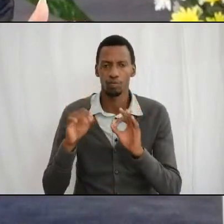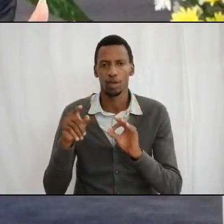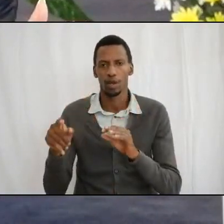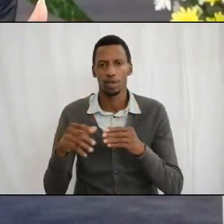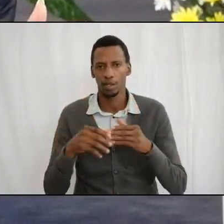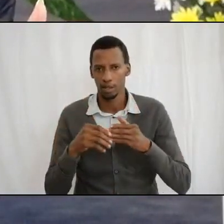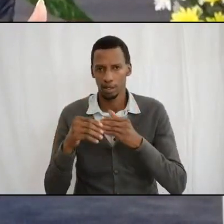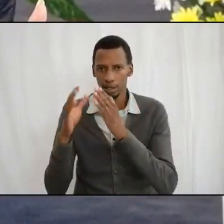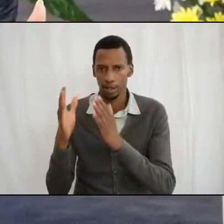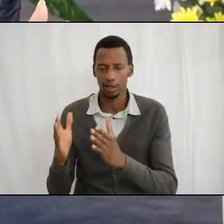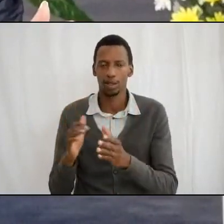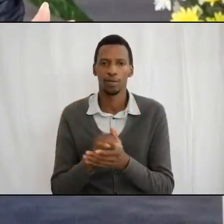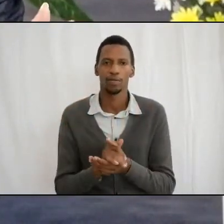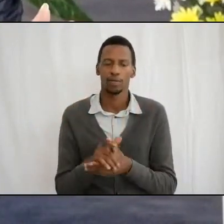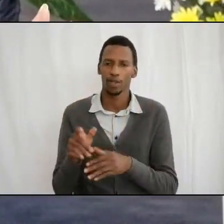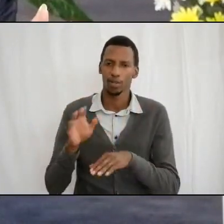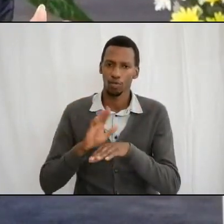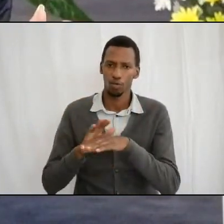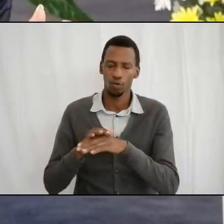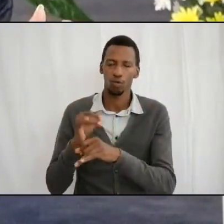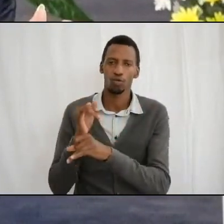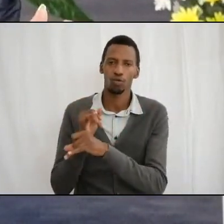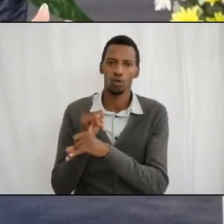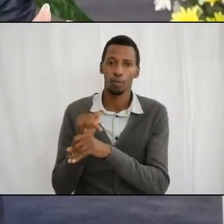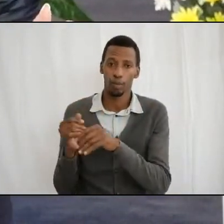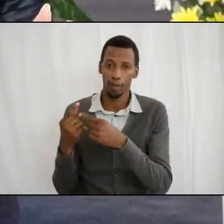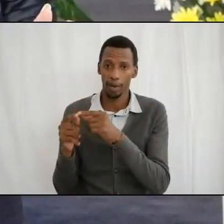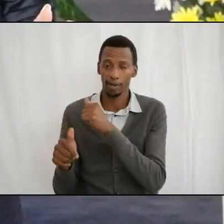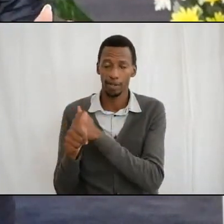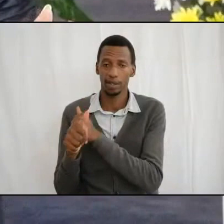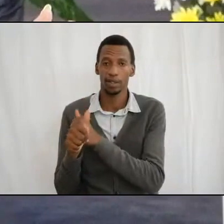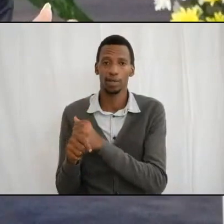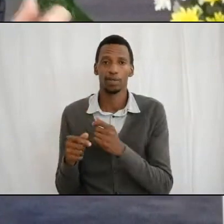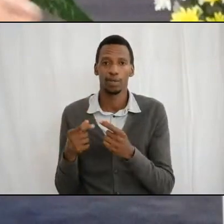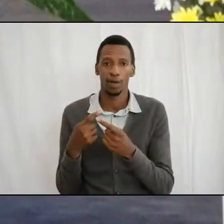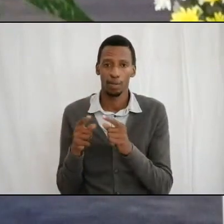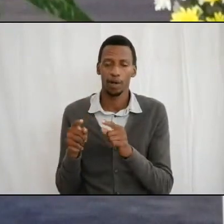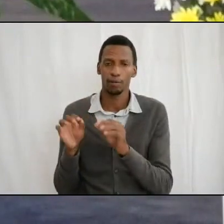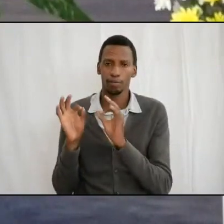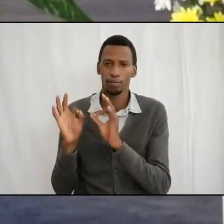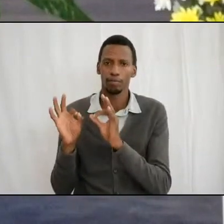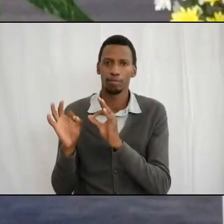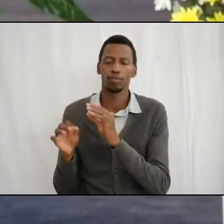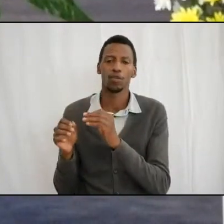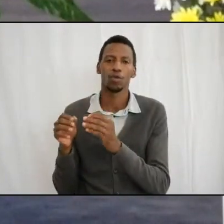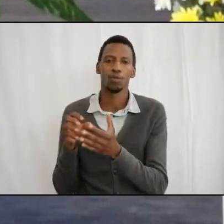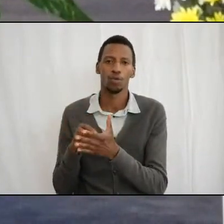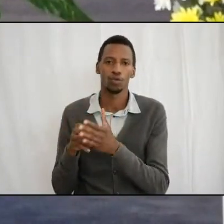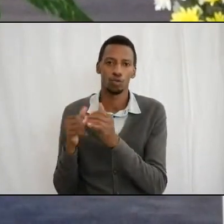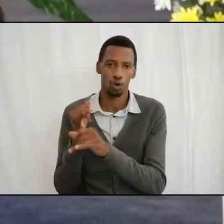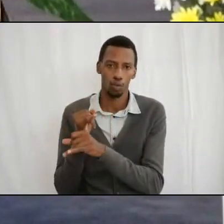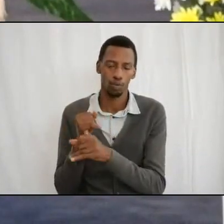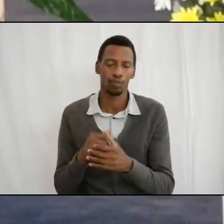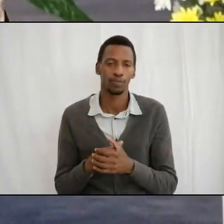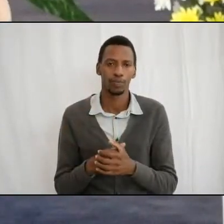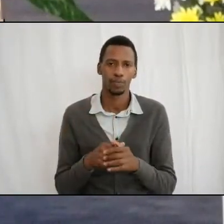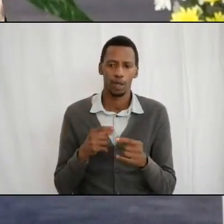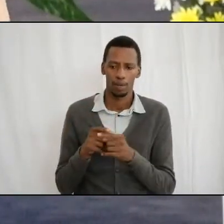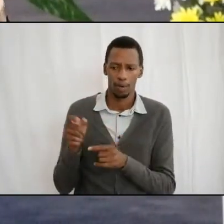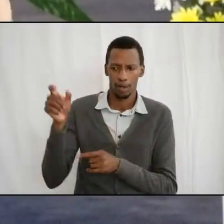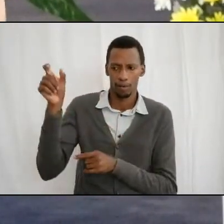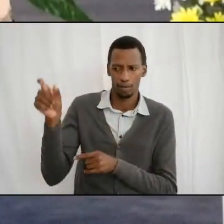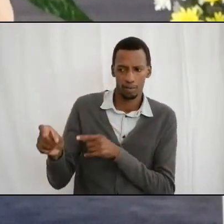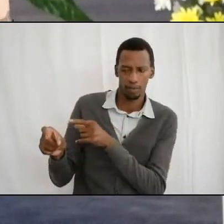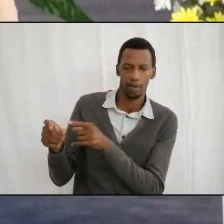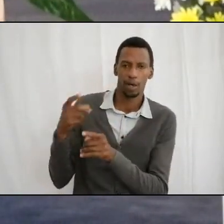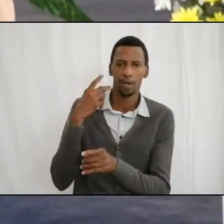Artaxerxes. These are plum positions, yes, dangerous positions, but plum positions. But he sees